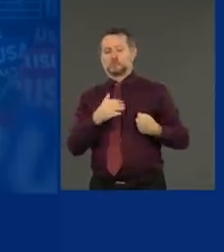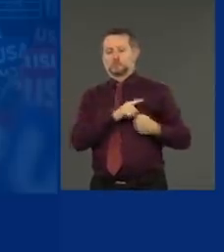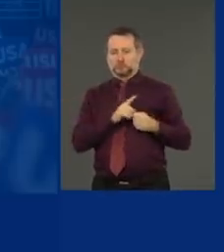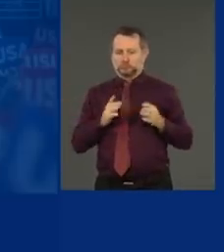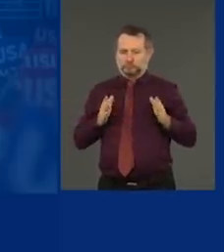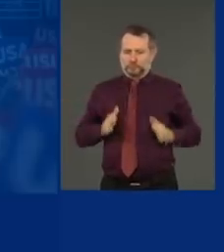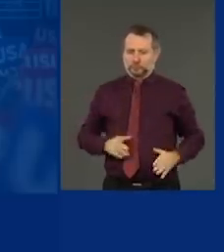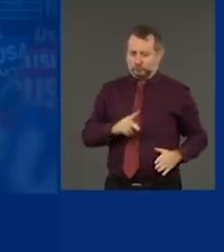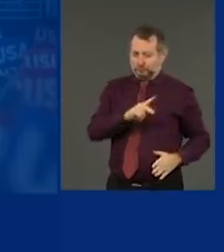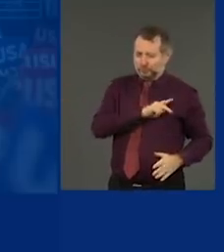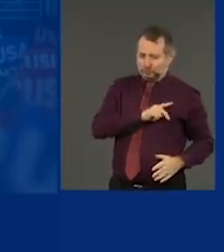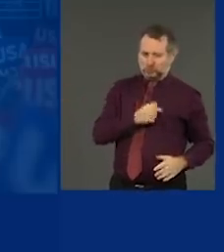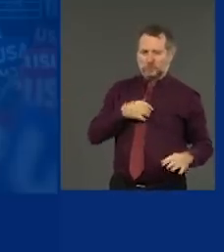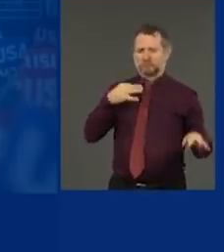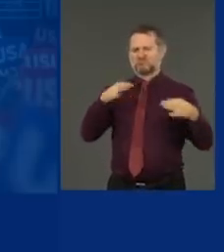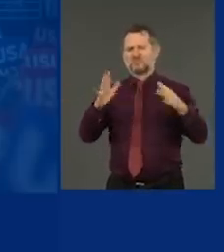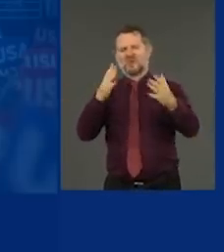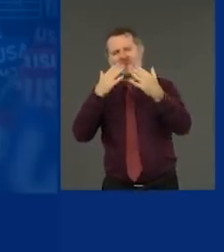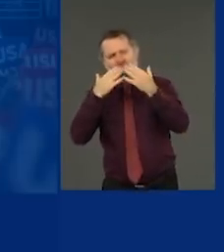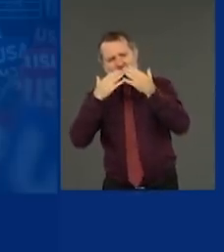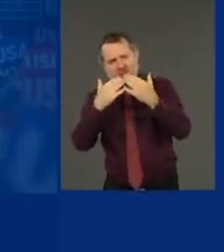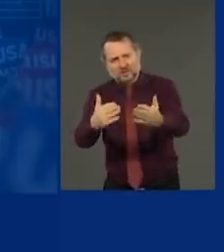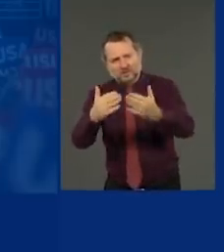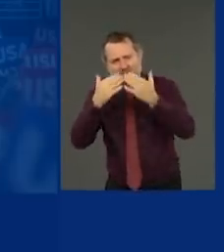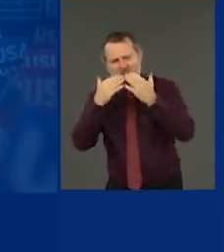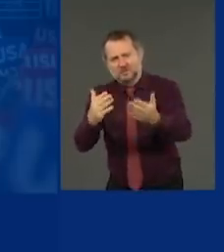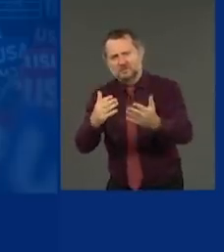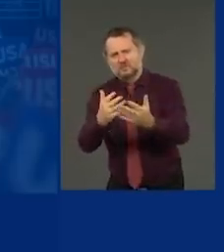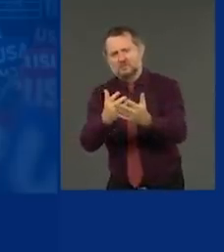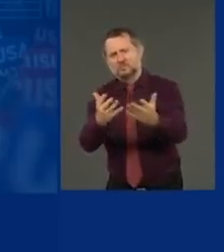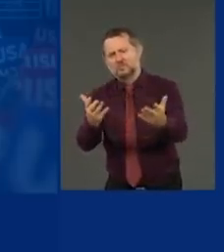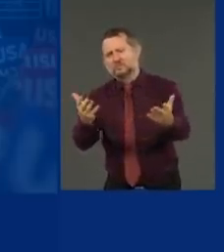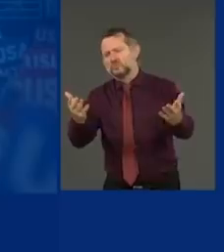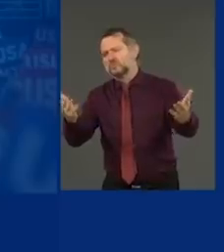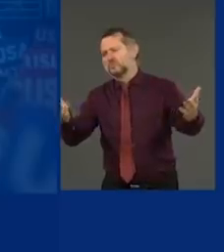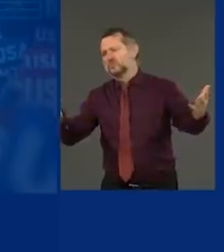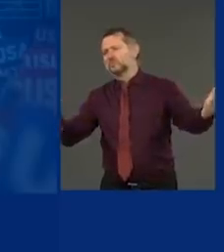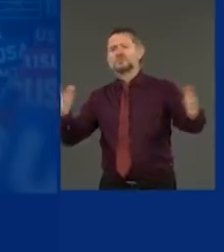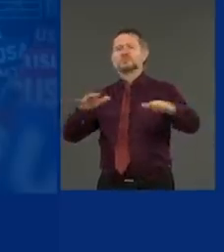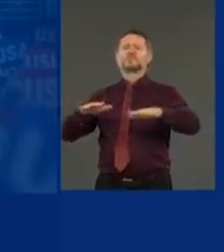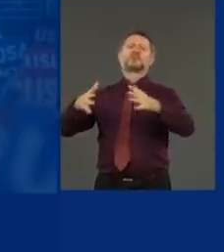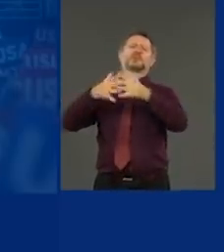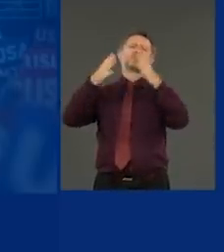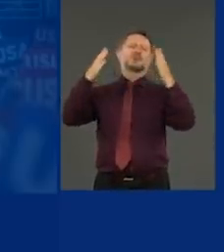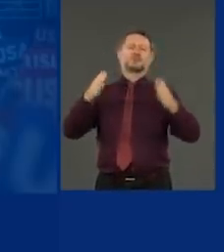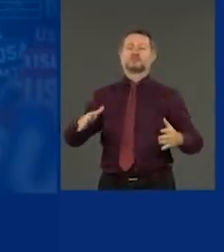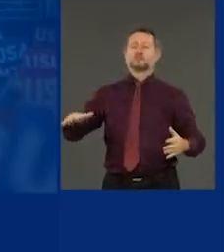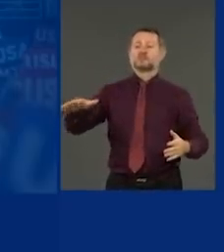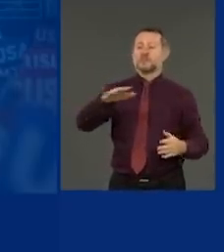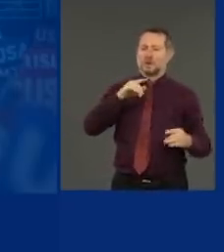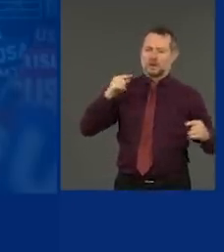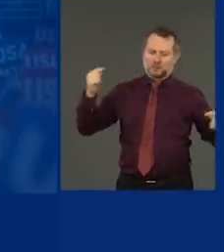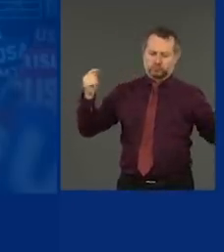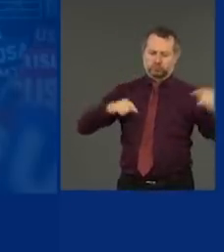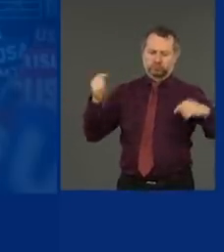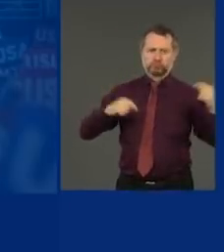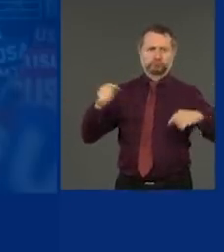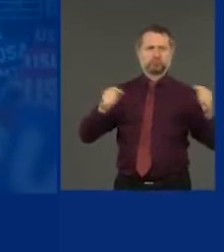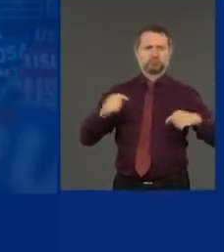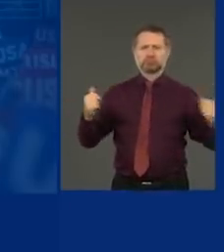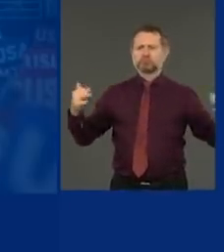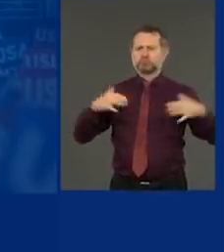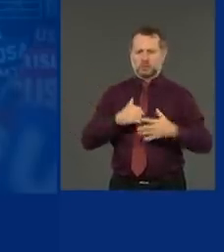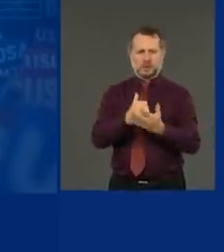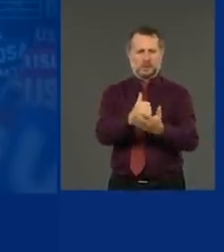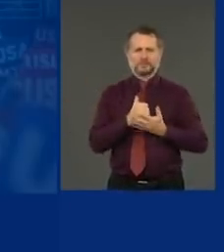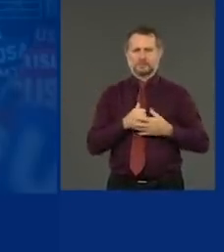say thank you to all the Americans who came to help New York. I don't